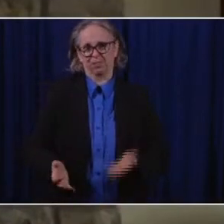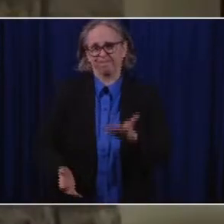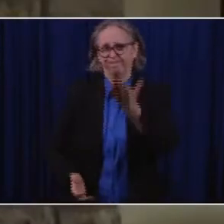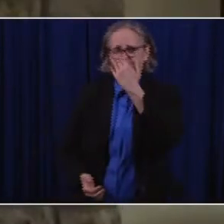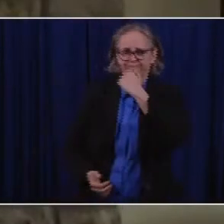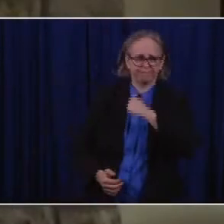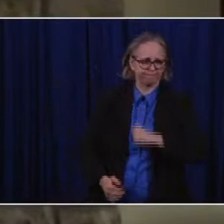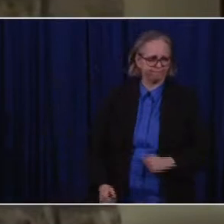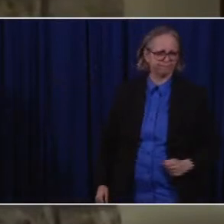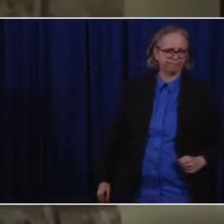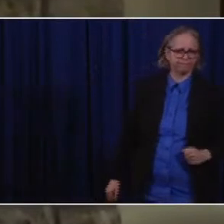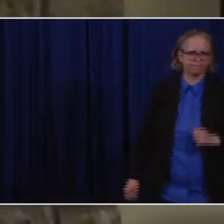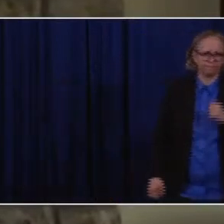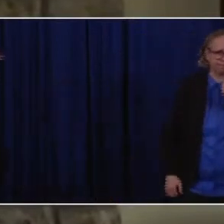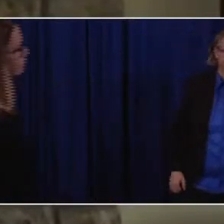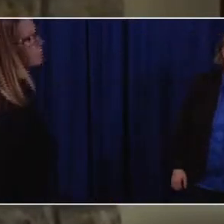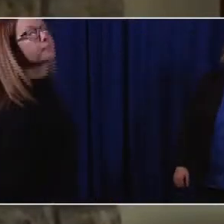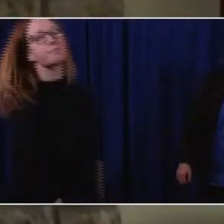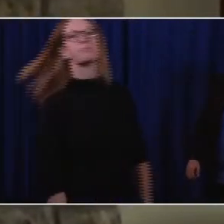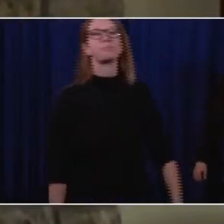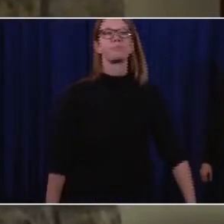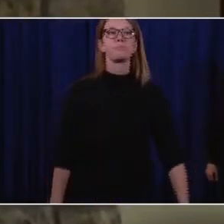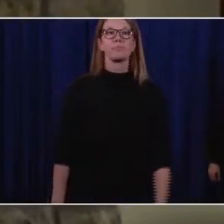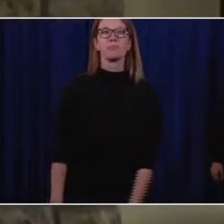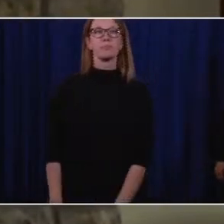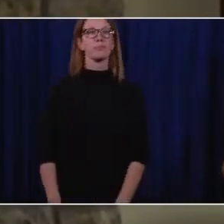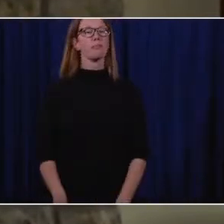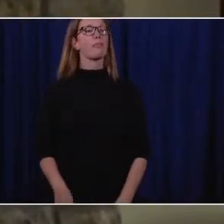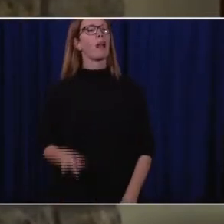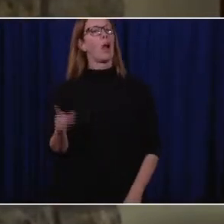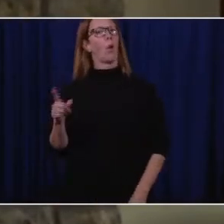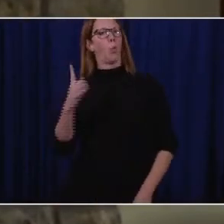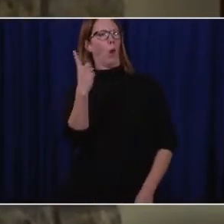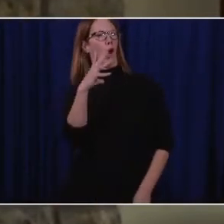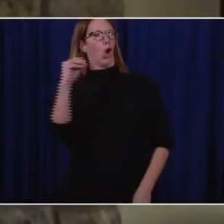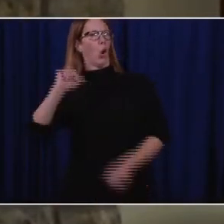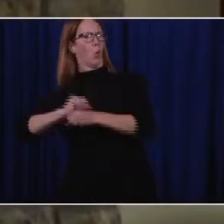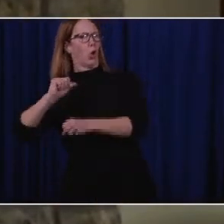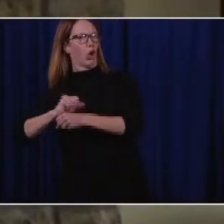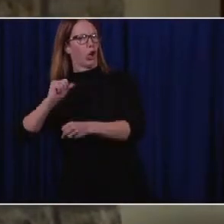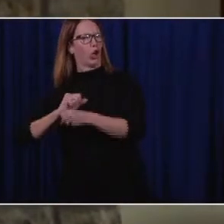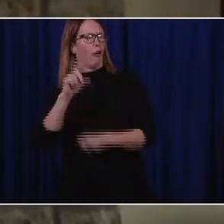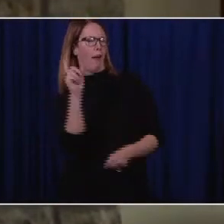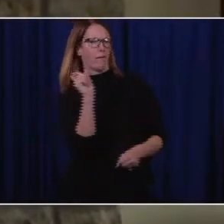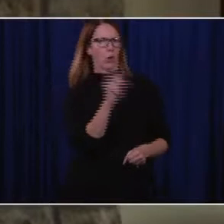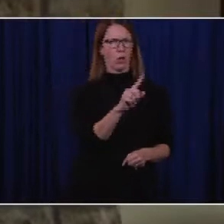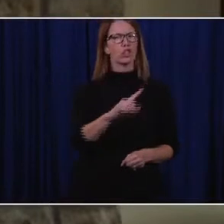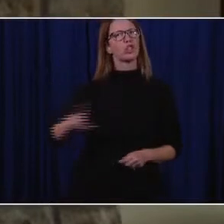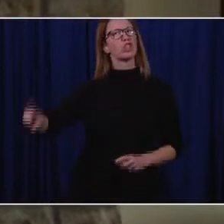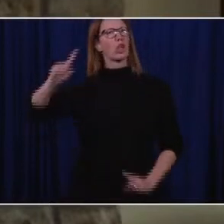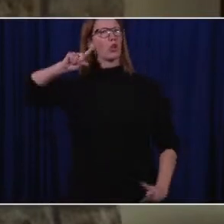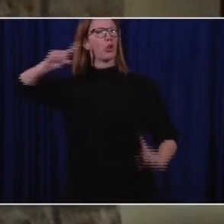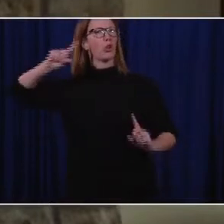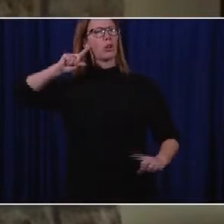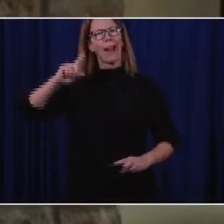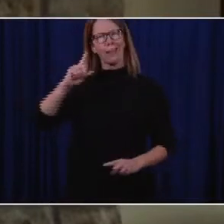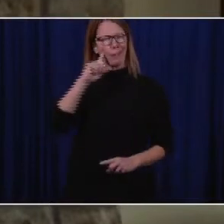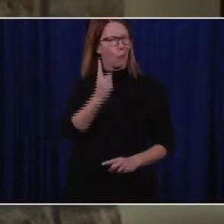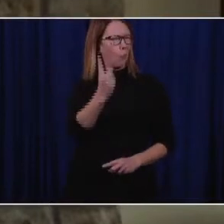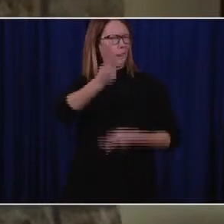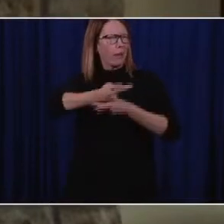Thank you. Question on behalf of a coworker. She has heard from a caregiver, I